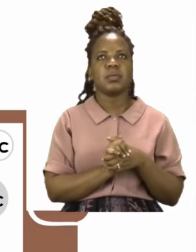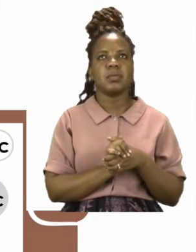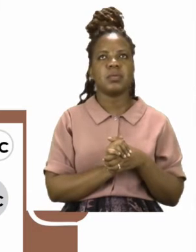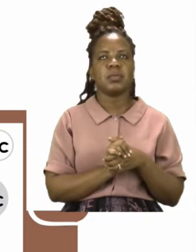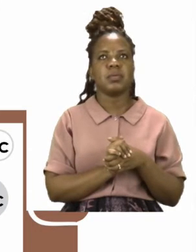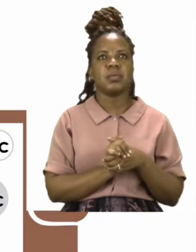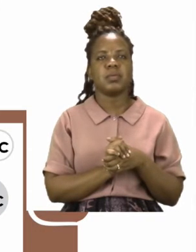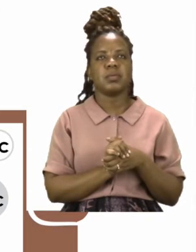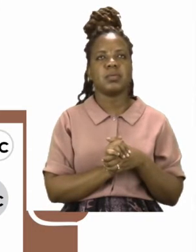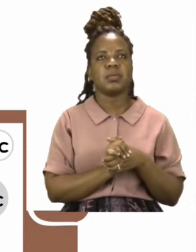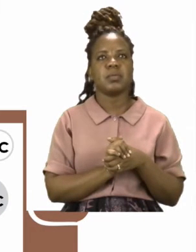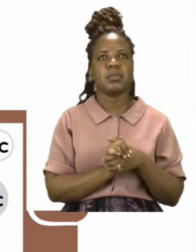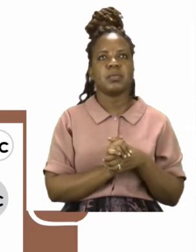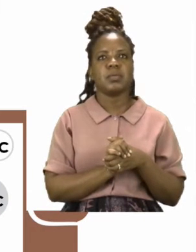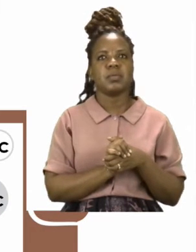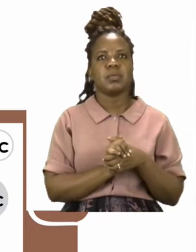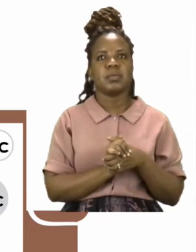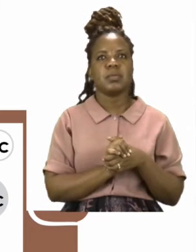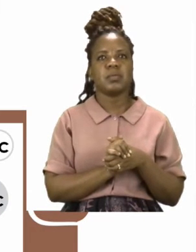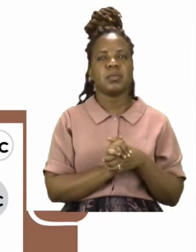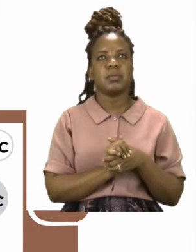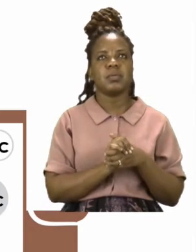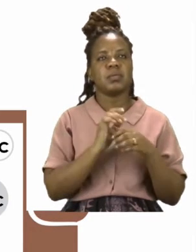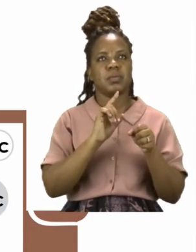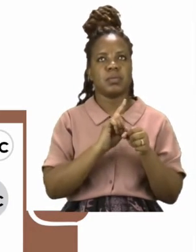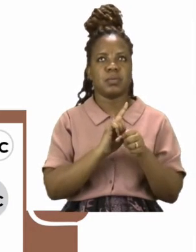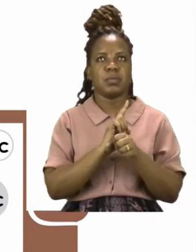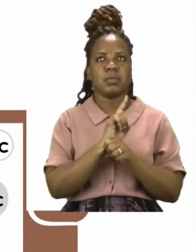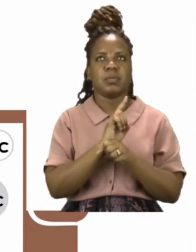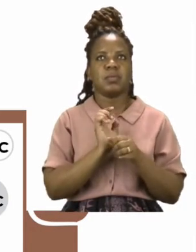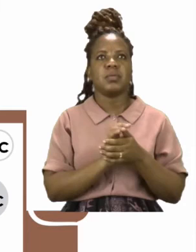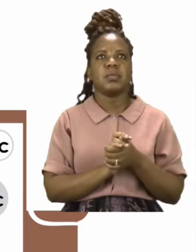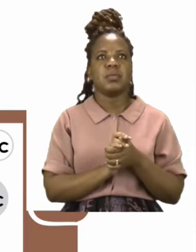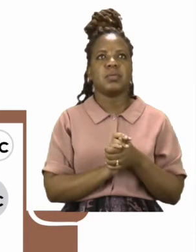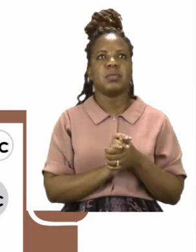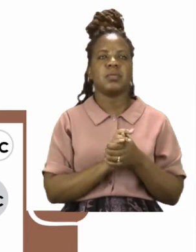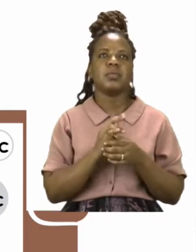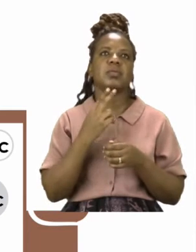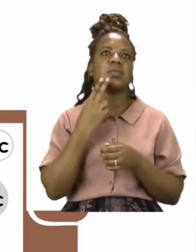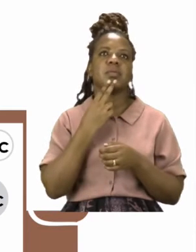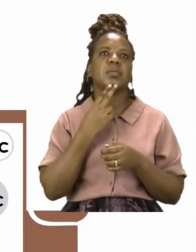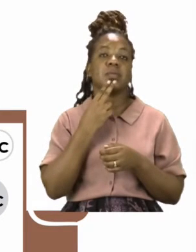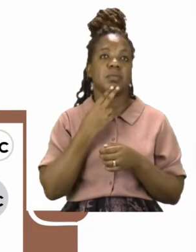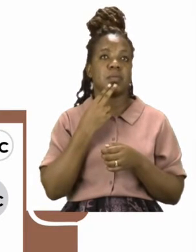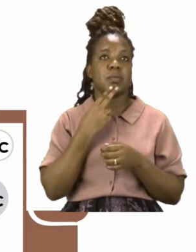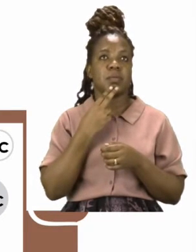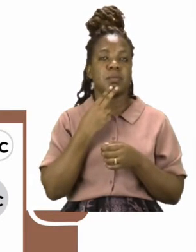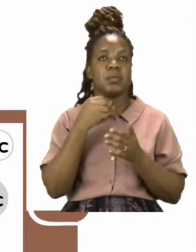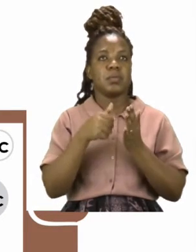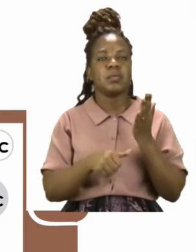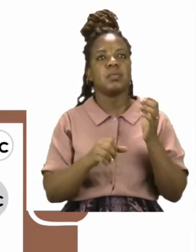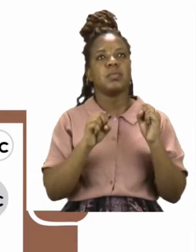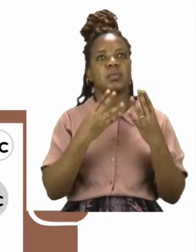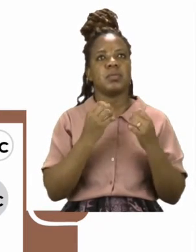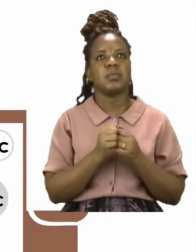amount of money. So, the first one they have shown you, for the example, is 75 cents